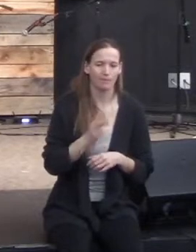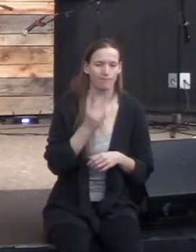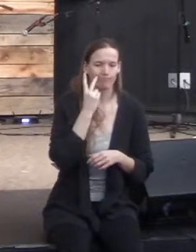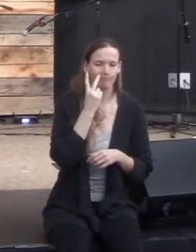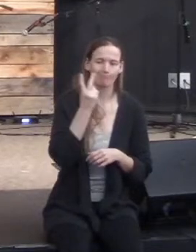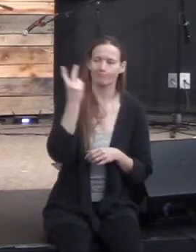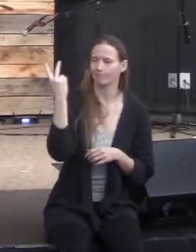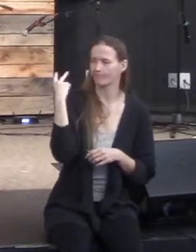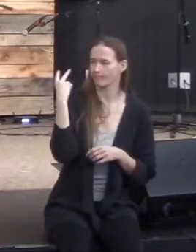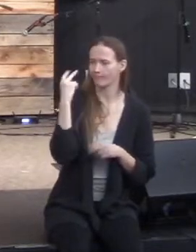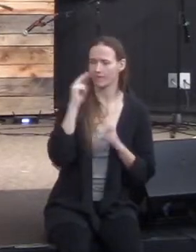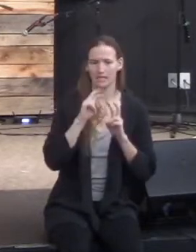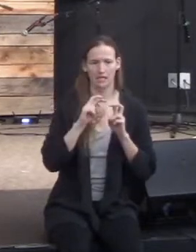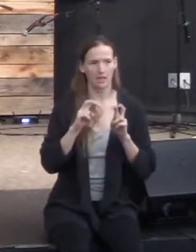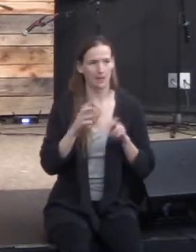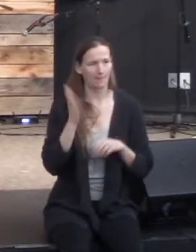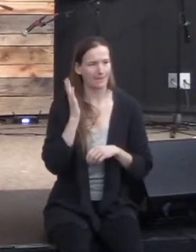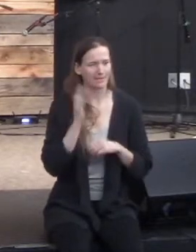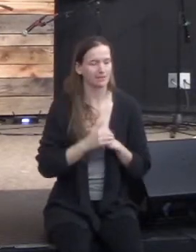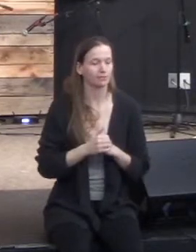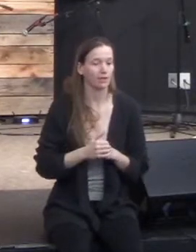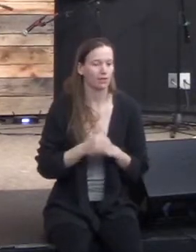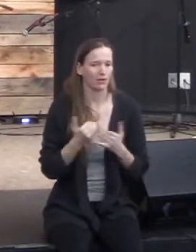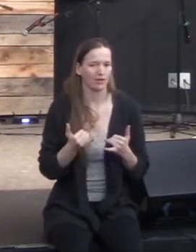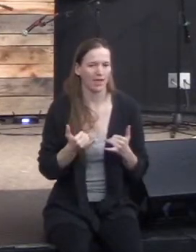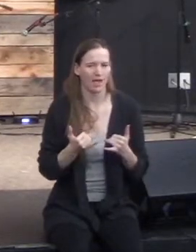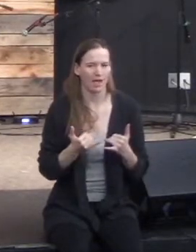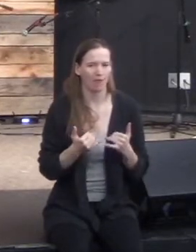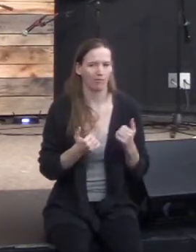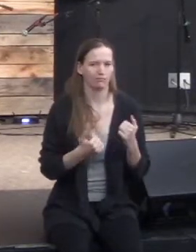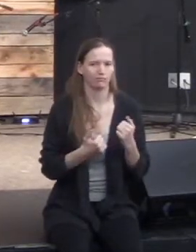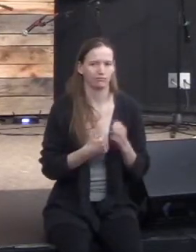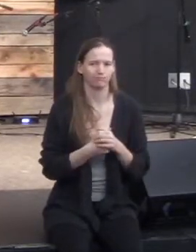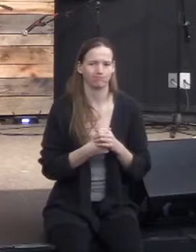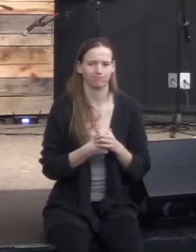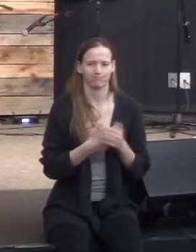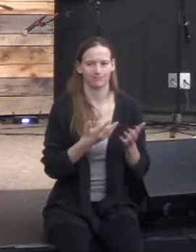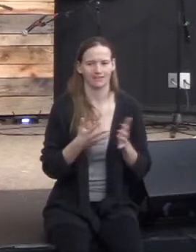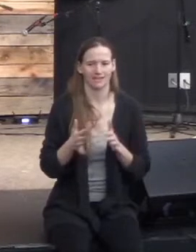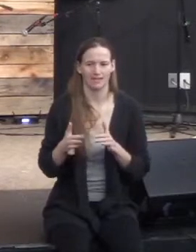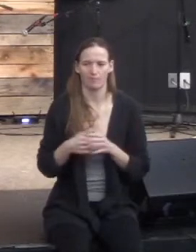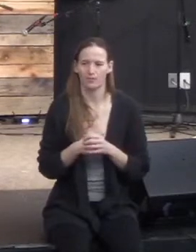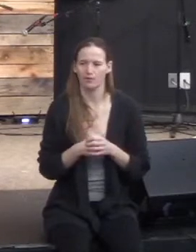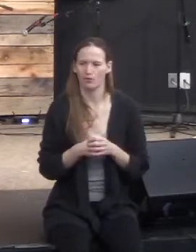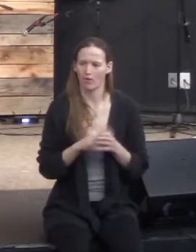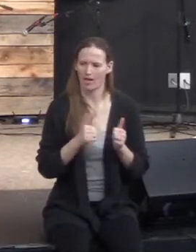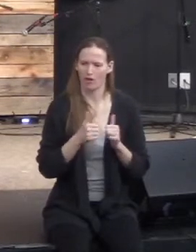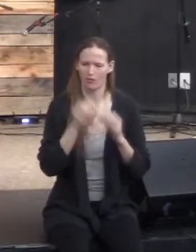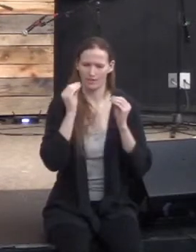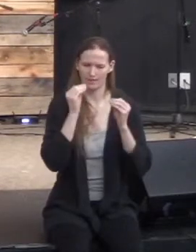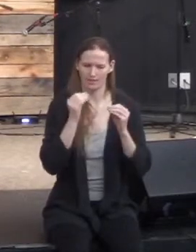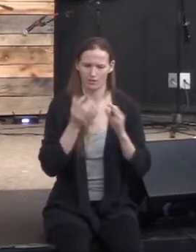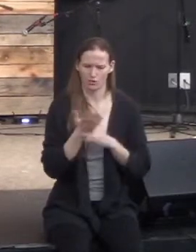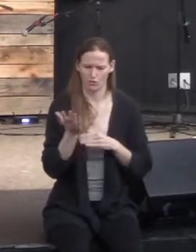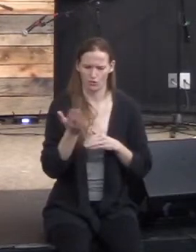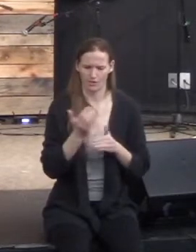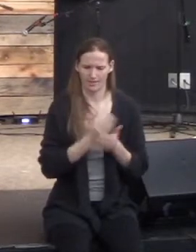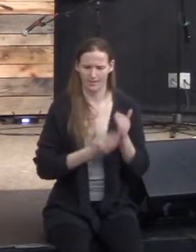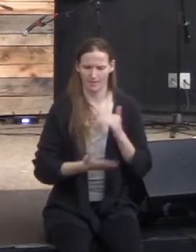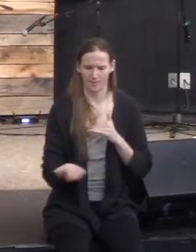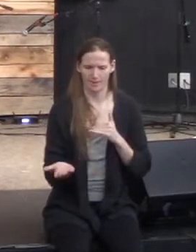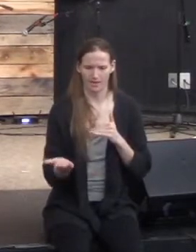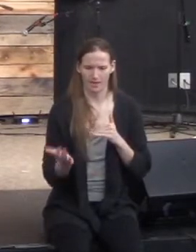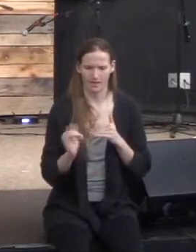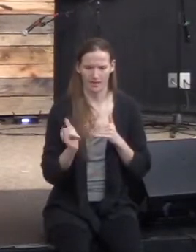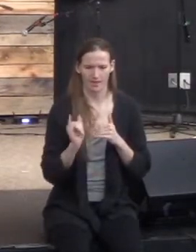boy, I've really set myself up. I mean, how do you teach through something like that? I mean, do you just kind of go and start